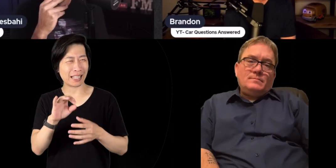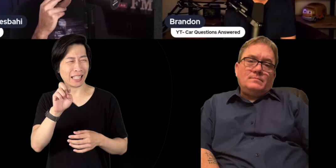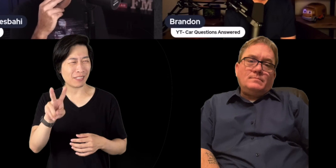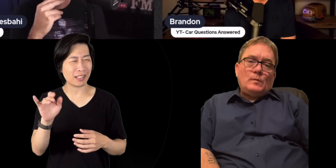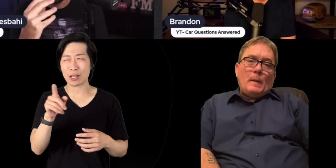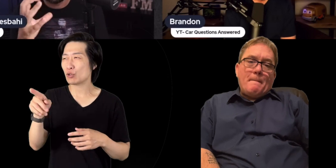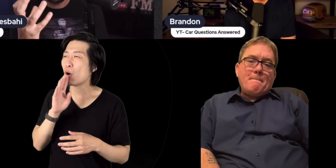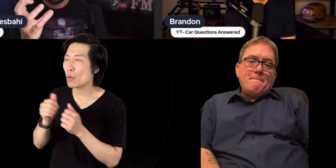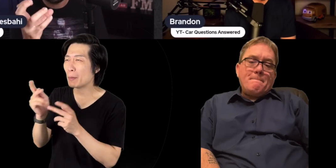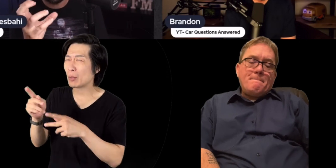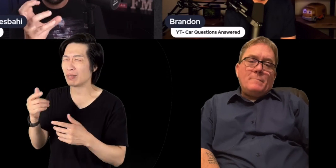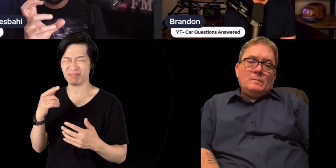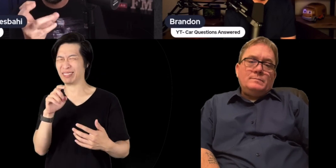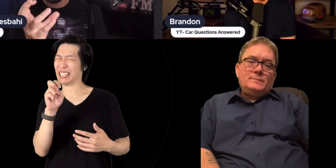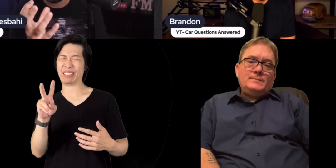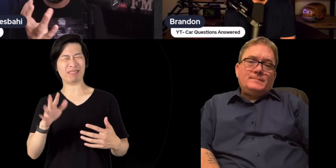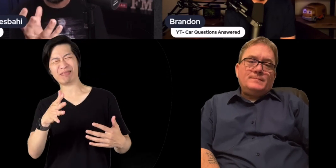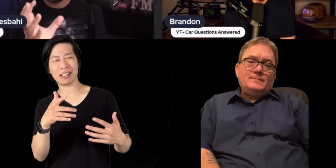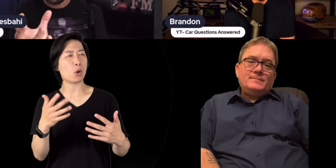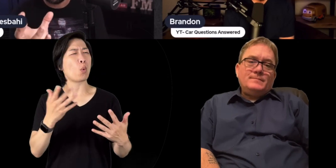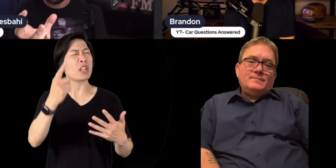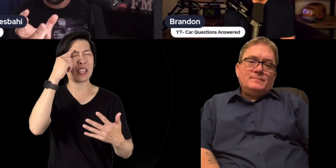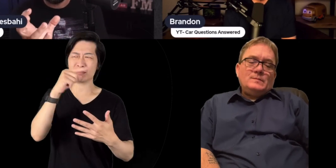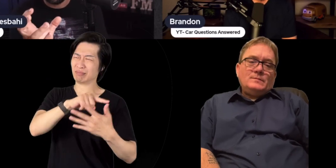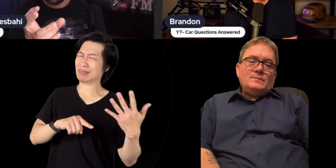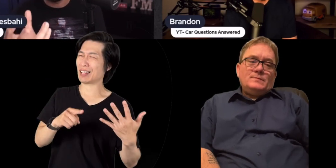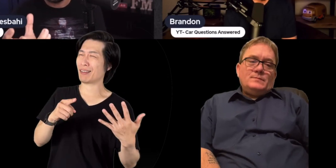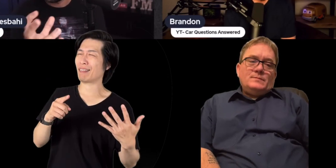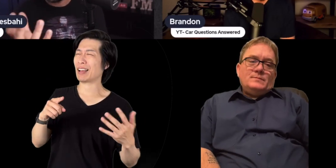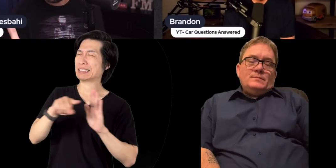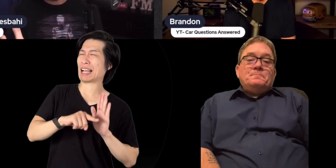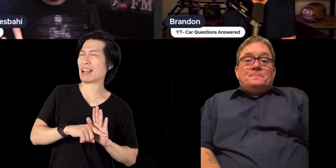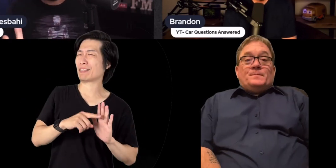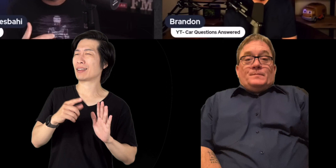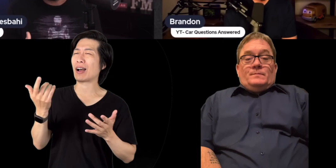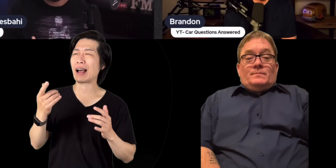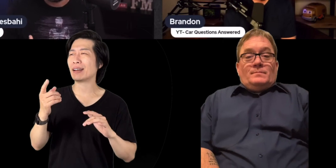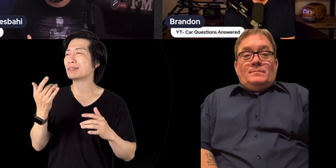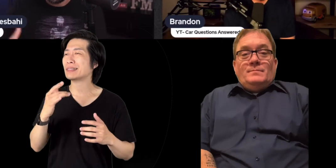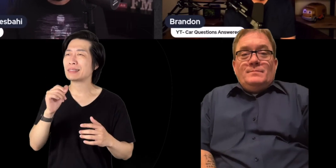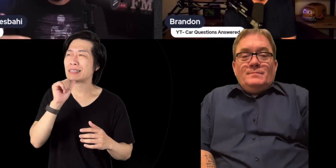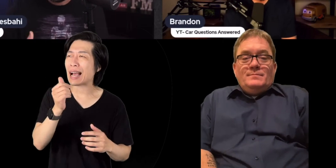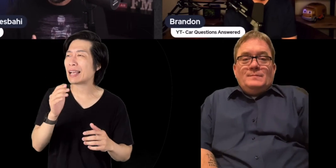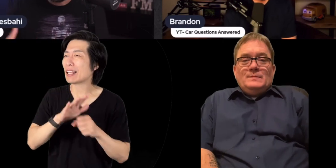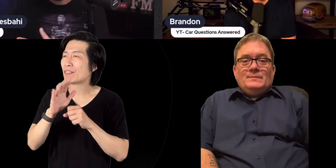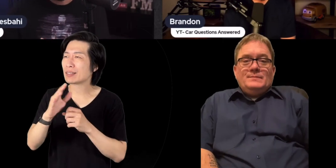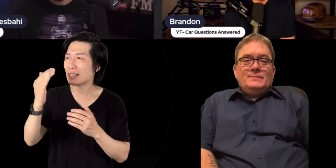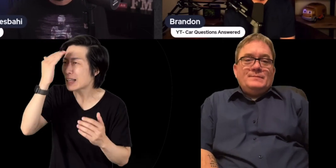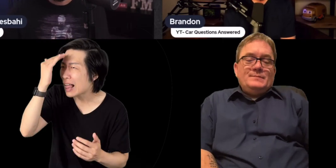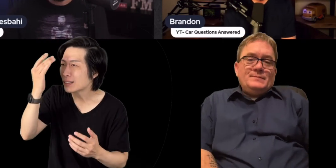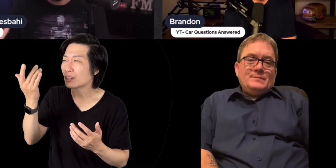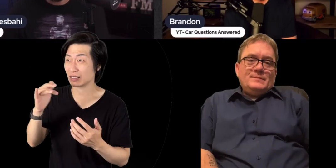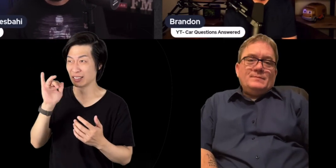talk about EVs, like what do you think caused that say lack of knowledge? Is it Tesla just not coming out and saying